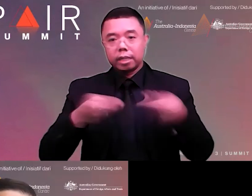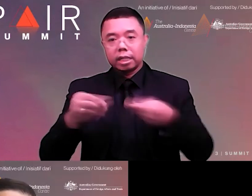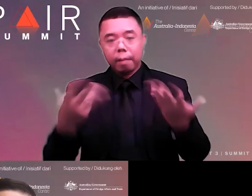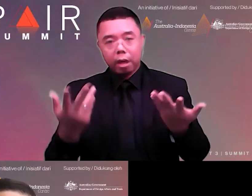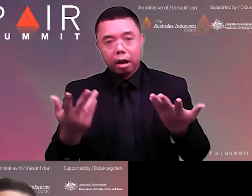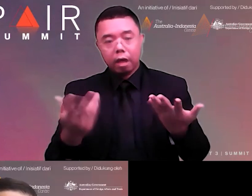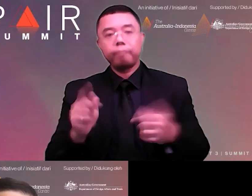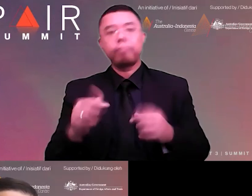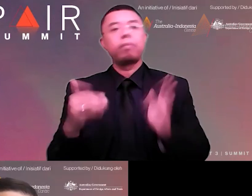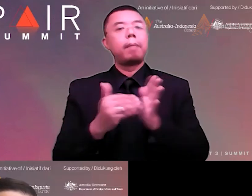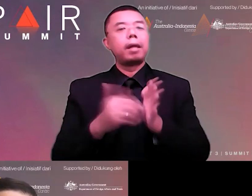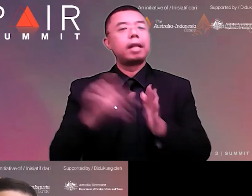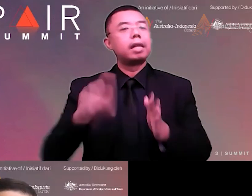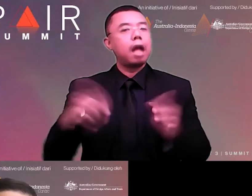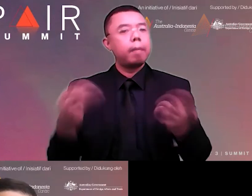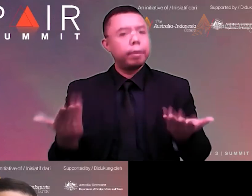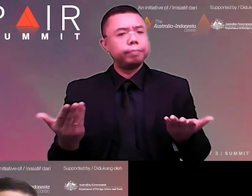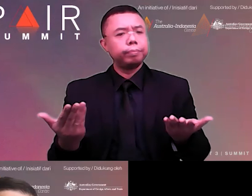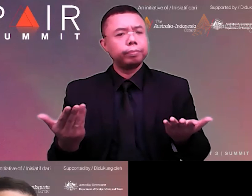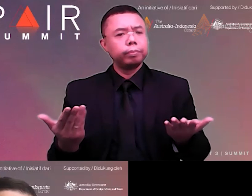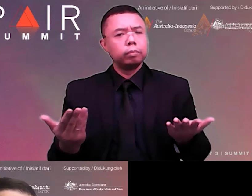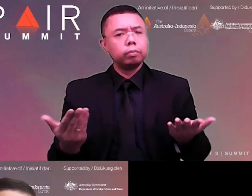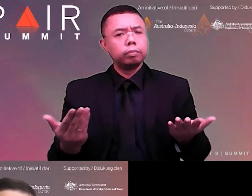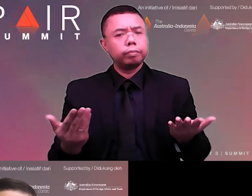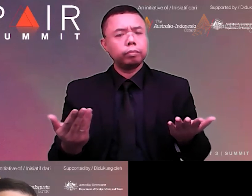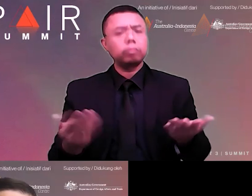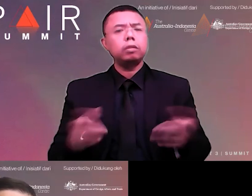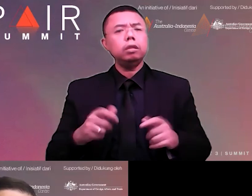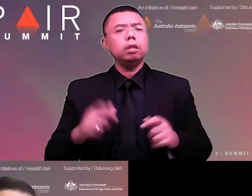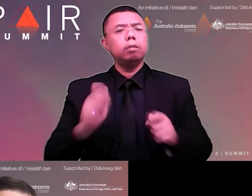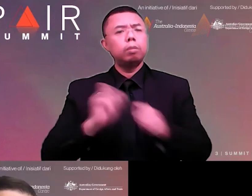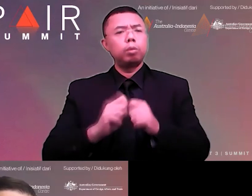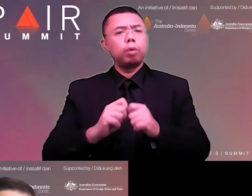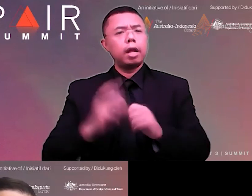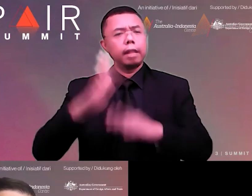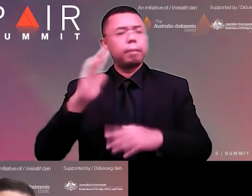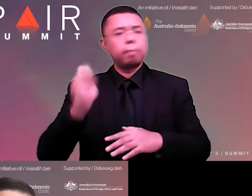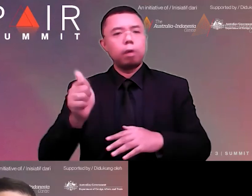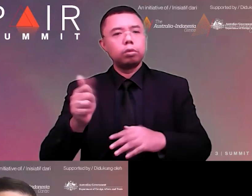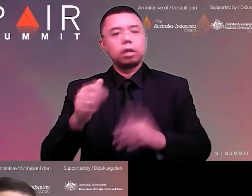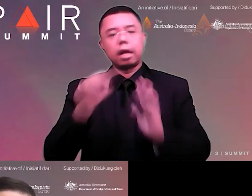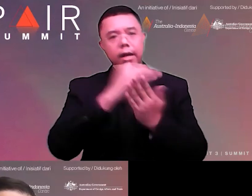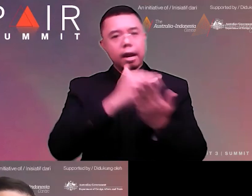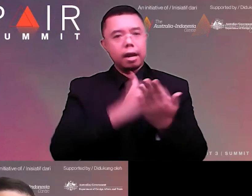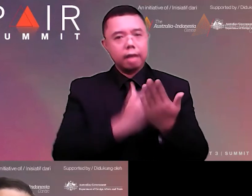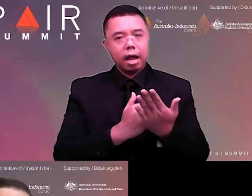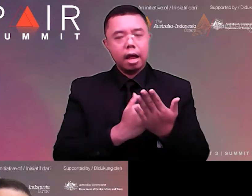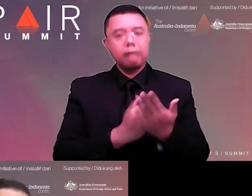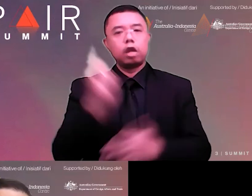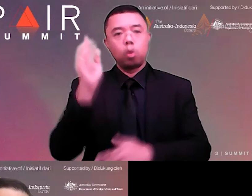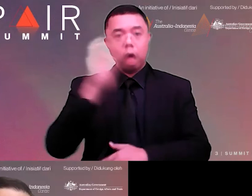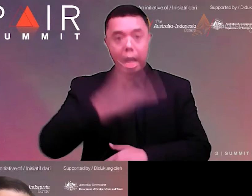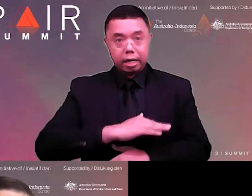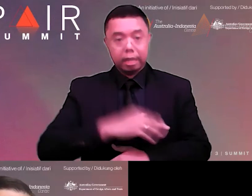be updating the data, as I say, on a daily basis and looking regularly, but that led to government making